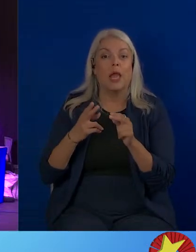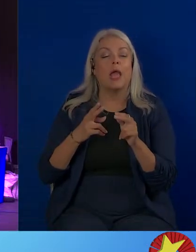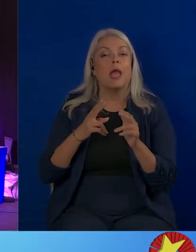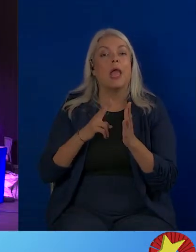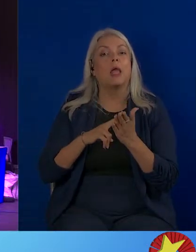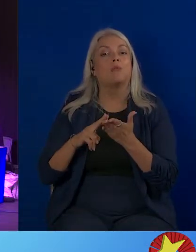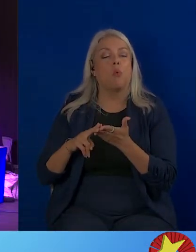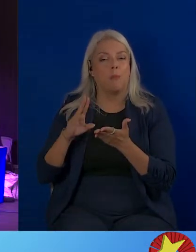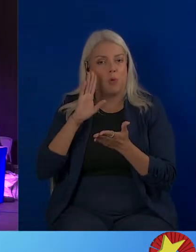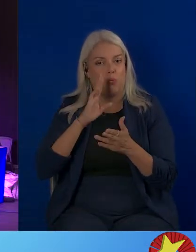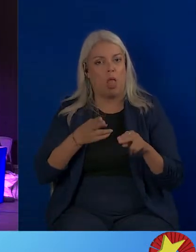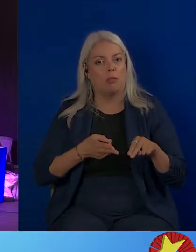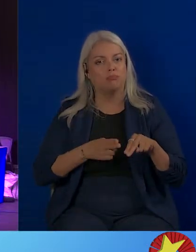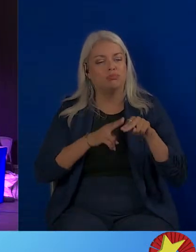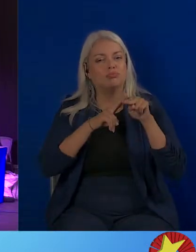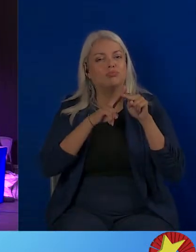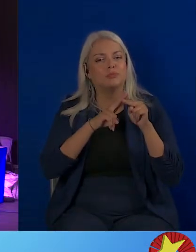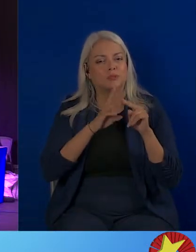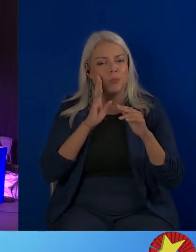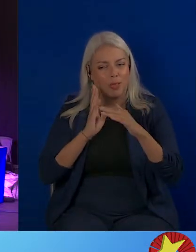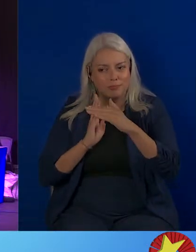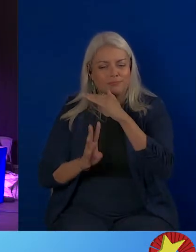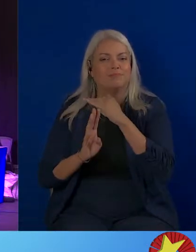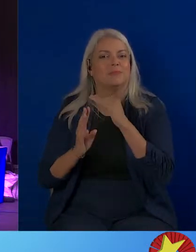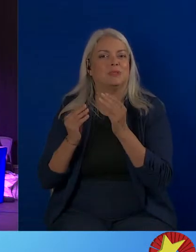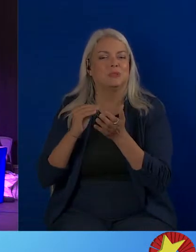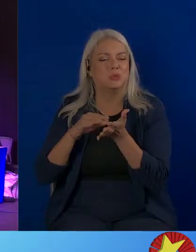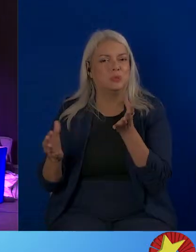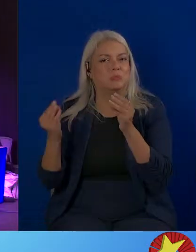as well. I do believe that is true.